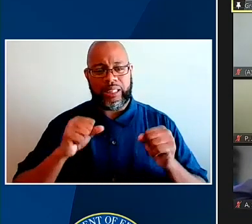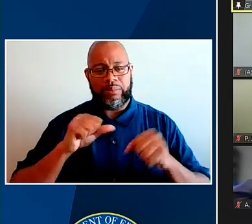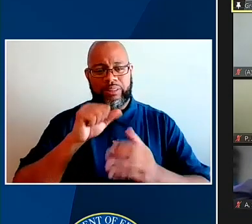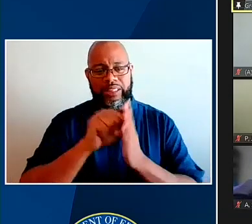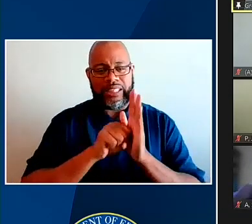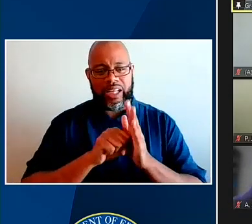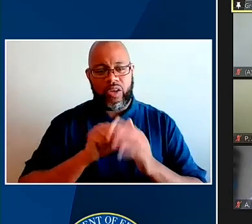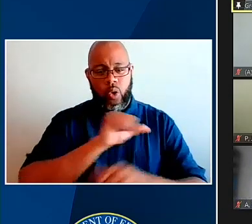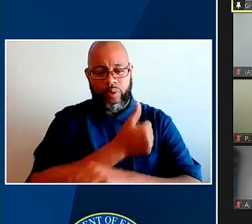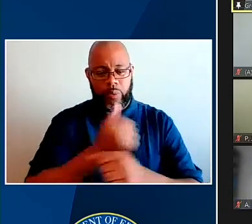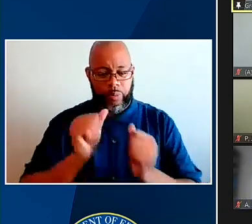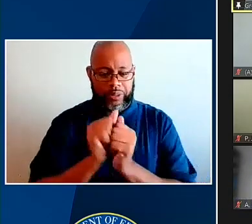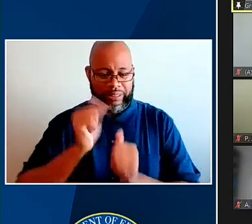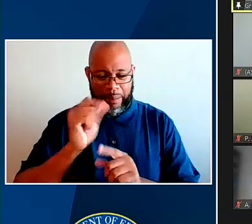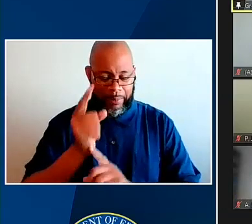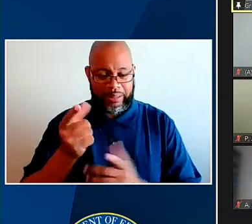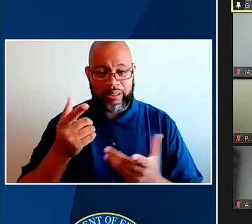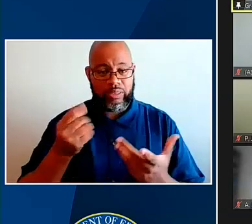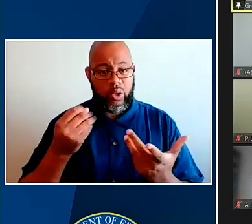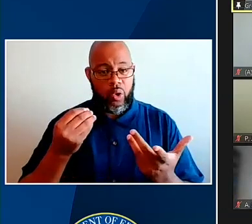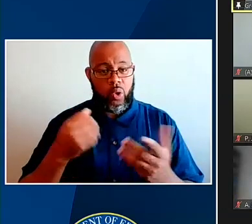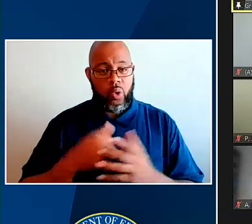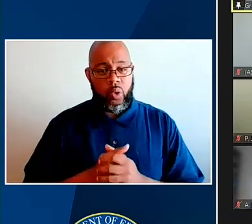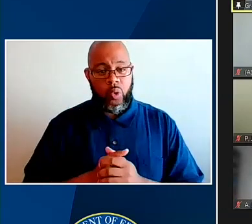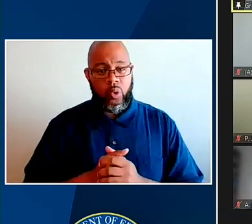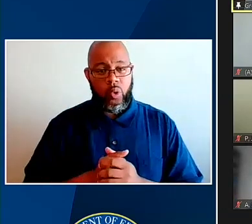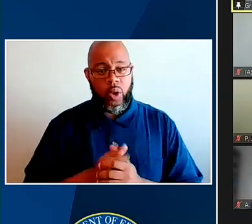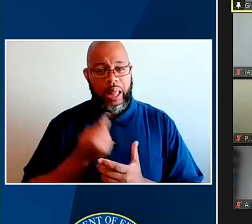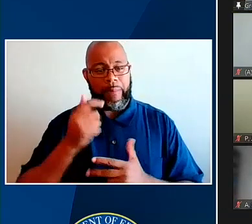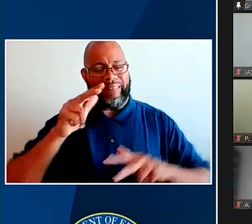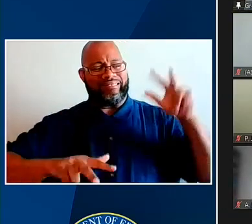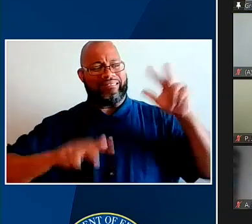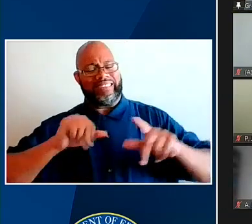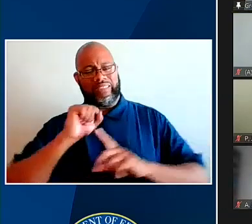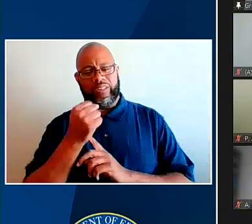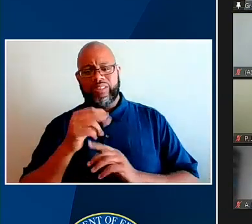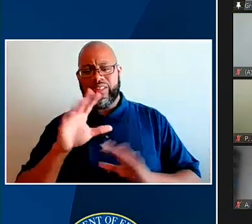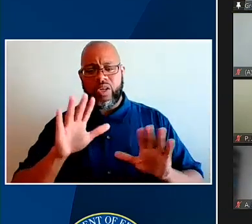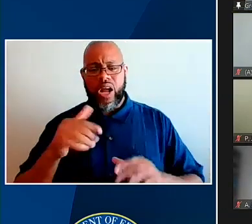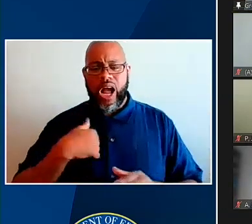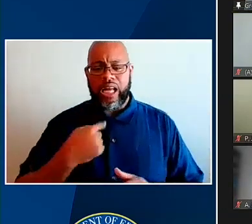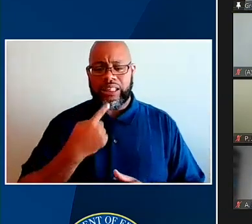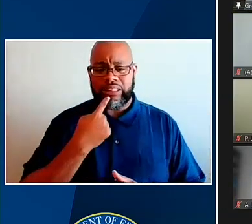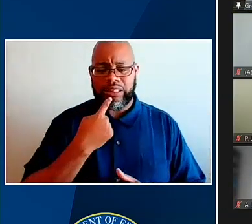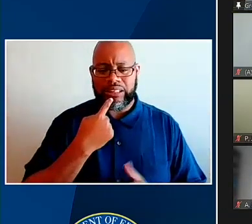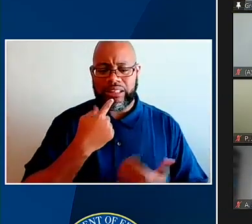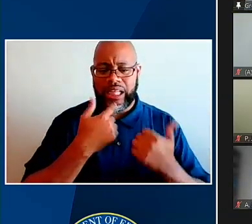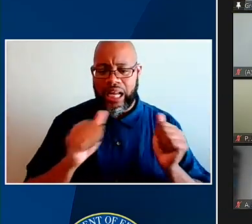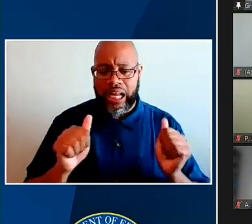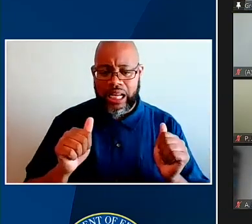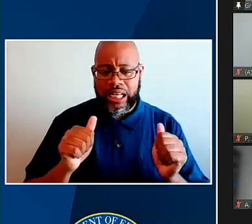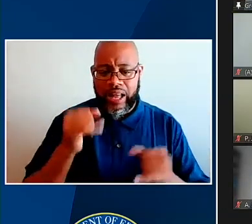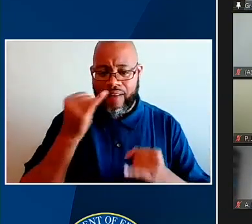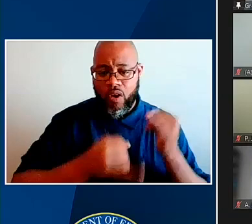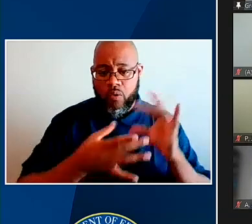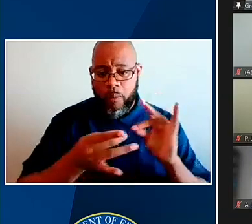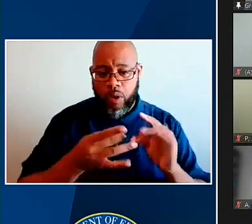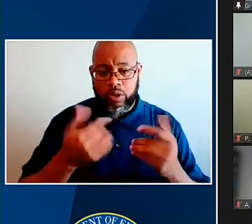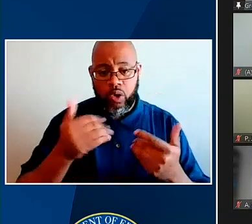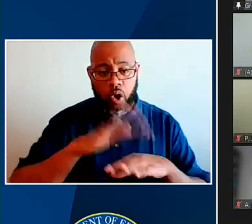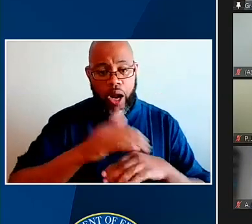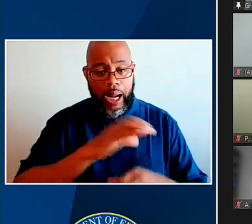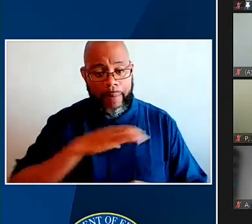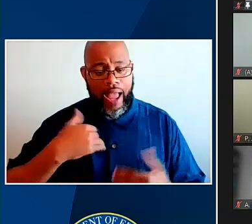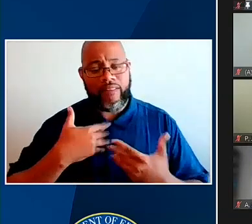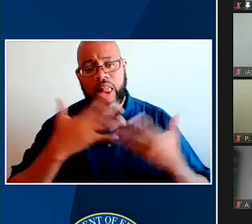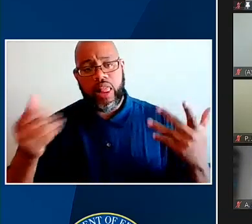minutes. So I don't know a bit of an awkward situation. No. I was going to say, any final remarks from anyone on the committee? I know we've had a